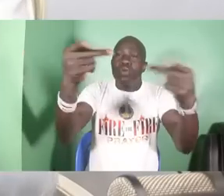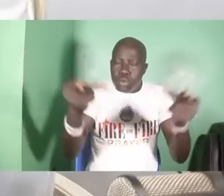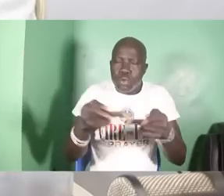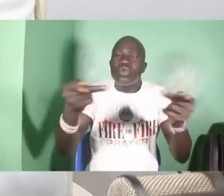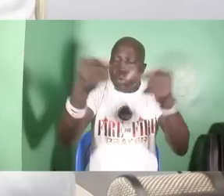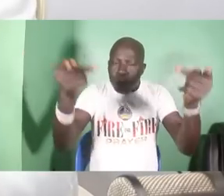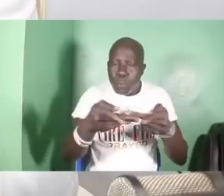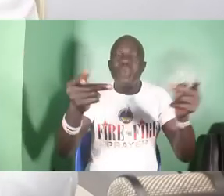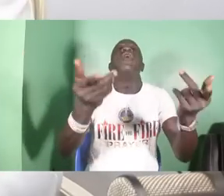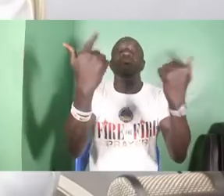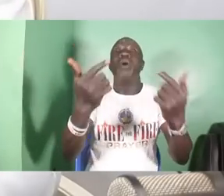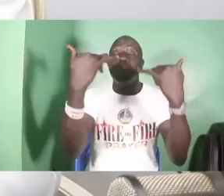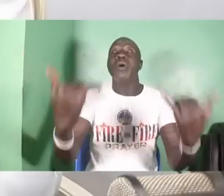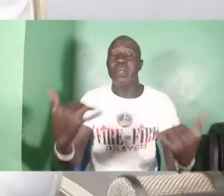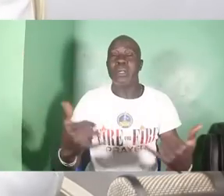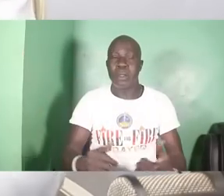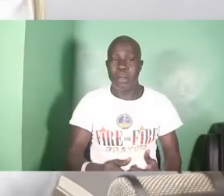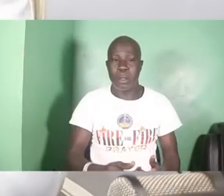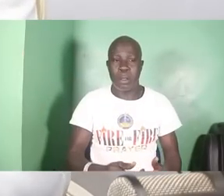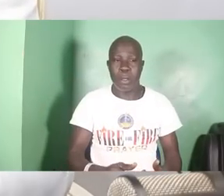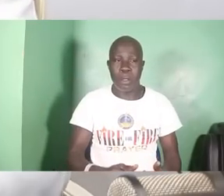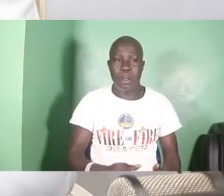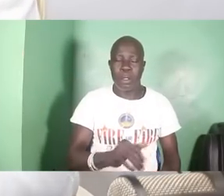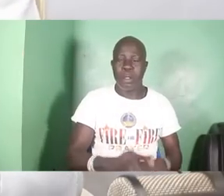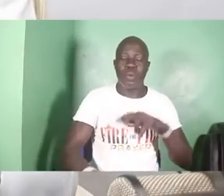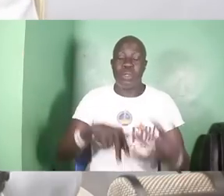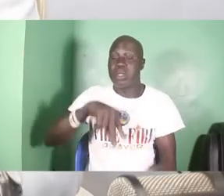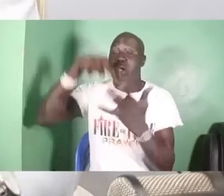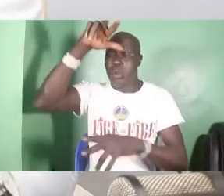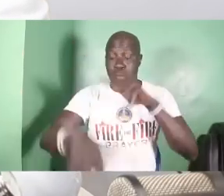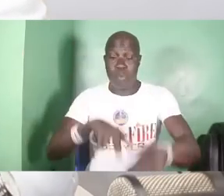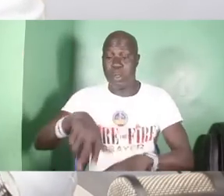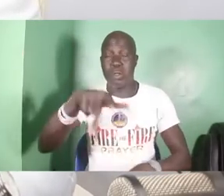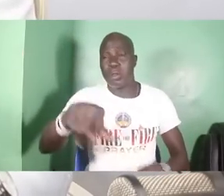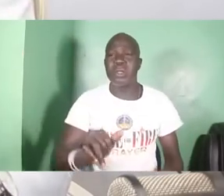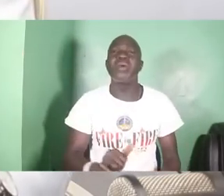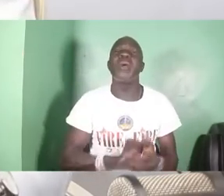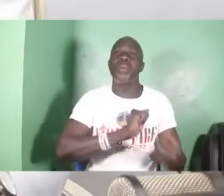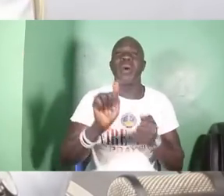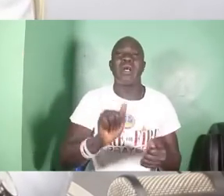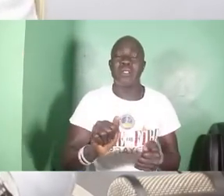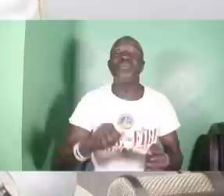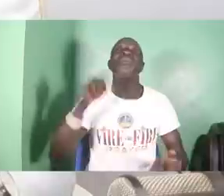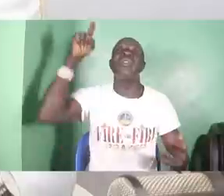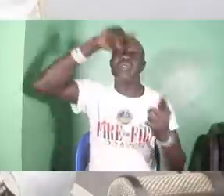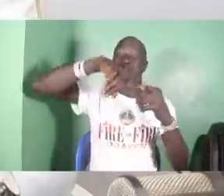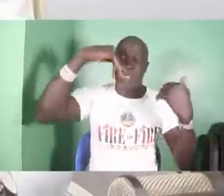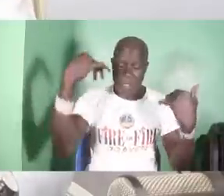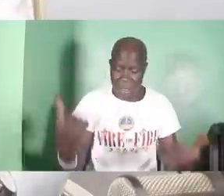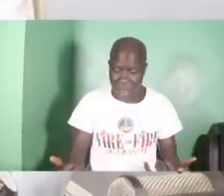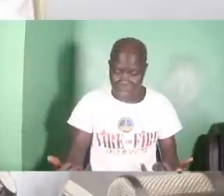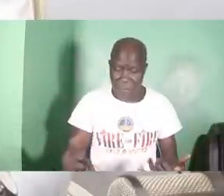so place. That's the mobile. Come. Oh, temple for you. Step on him. Give us pass. What are you talking about? See